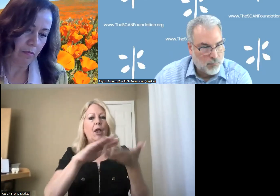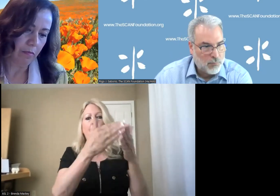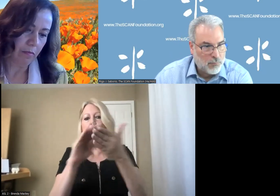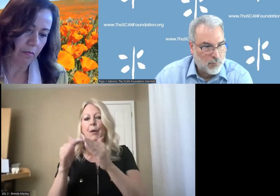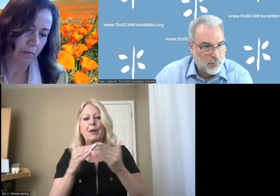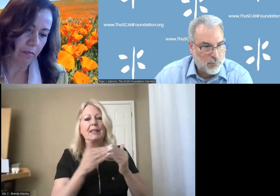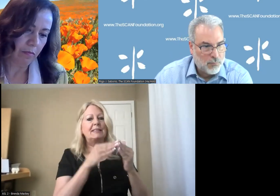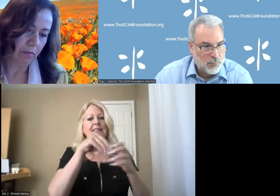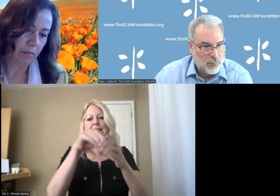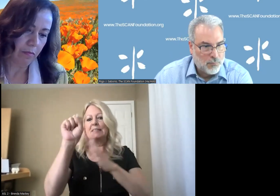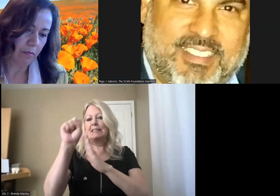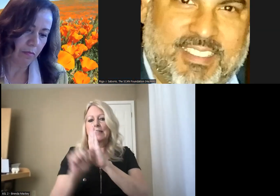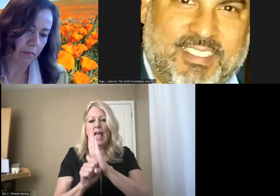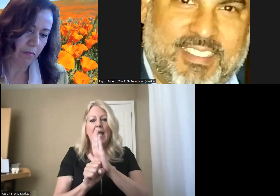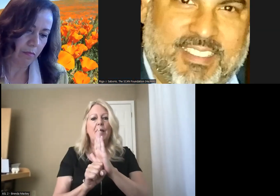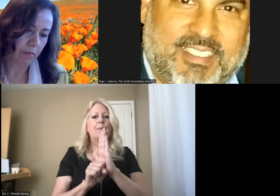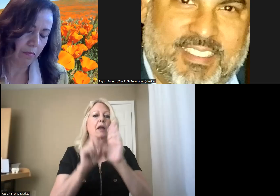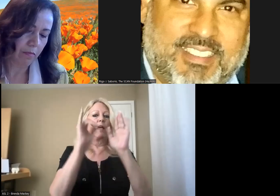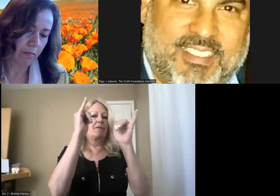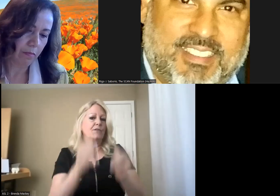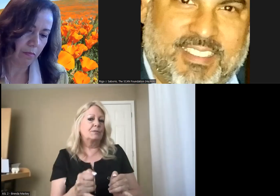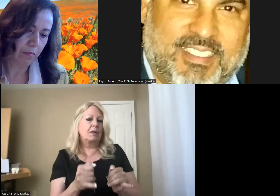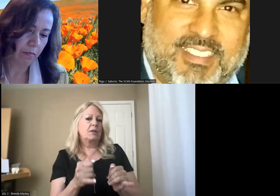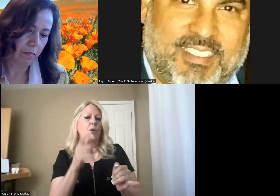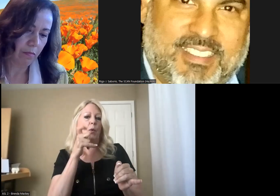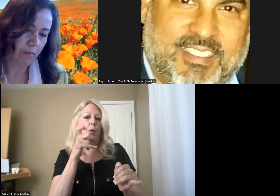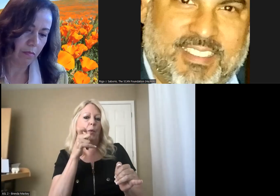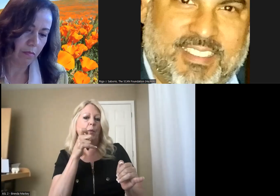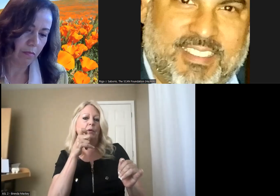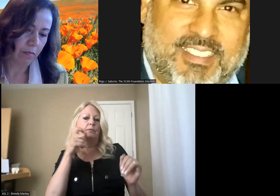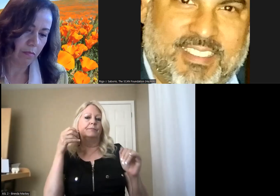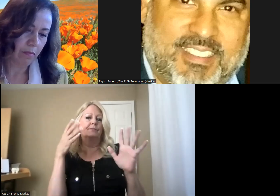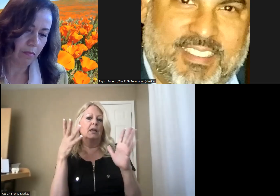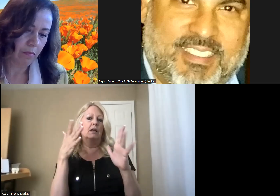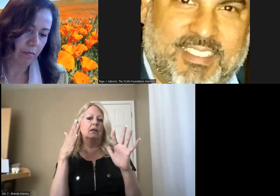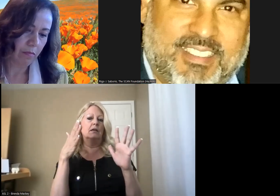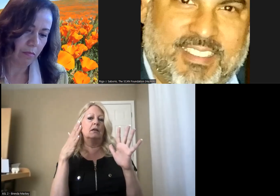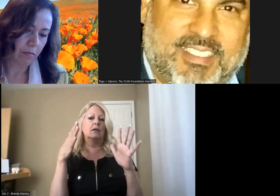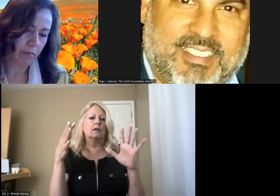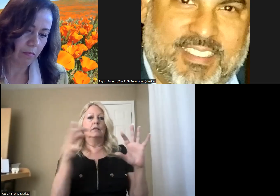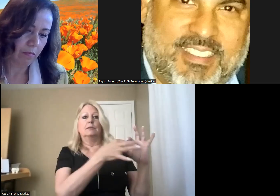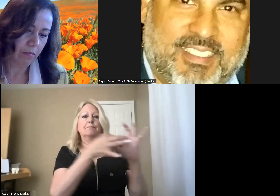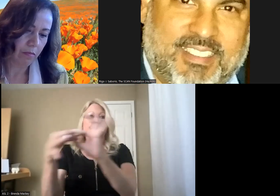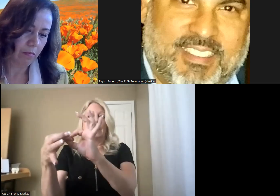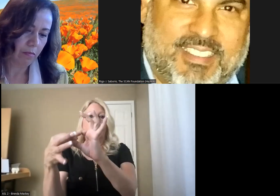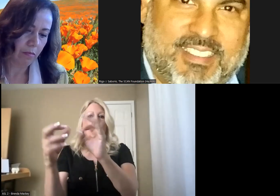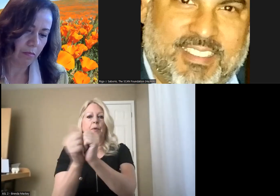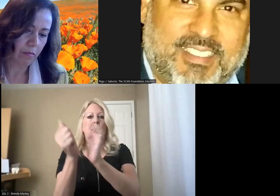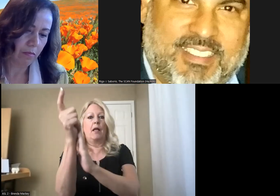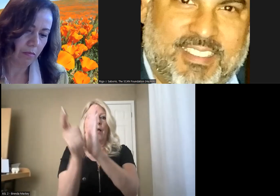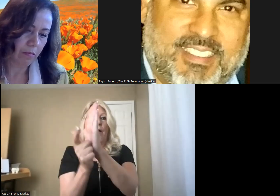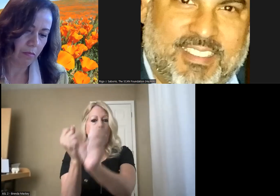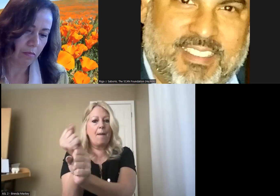an individual who is directly aligned with some of the different lawmakers' offices, whether that's